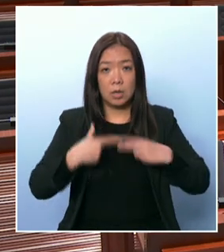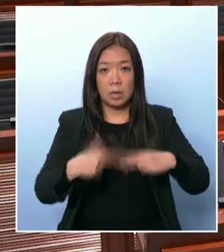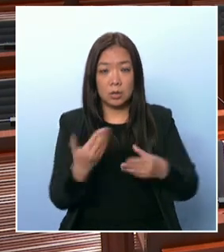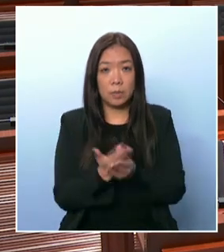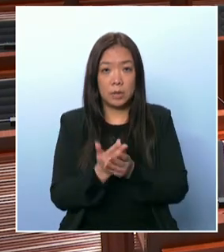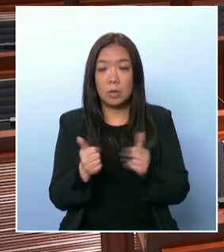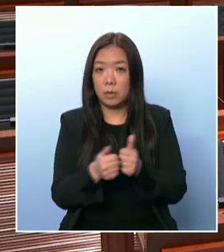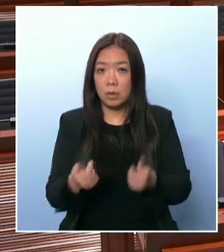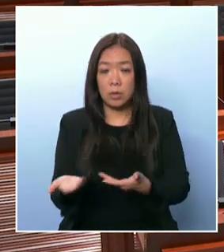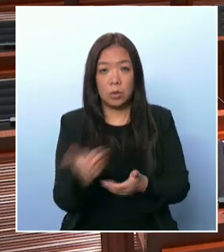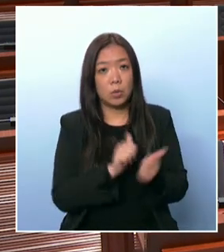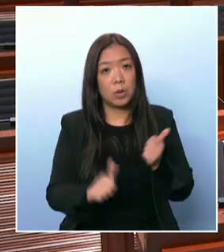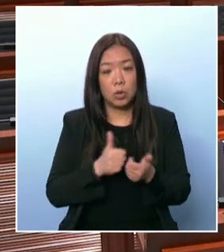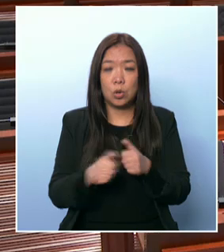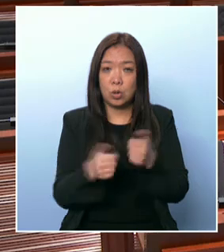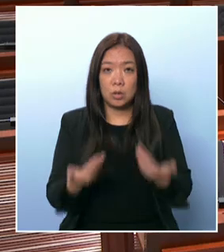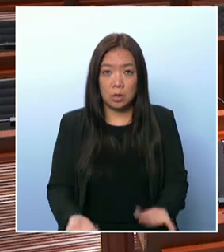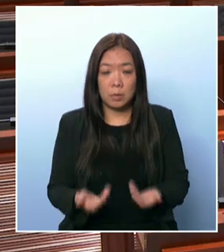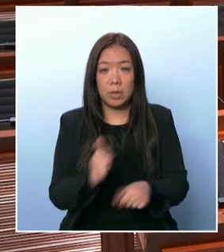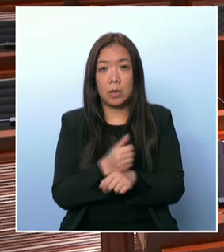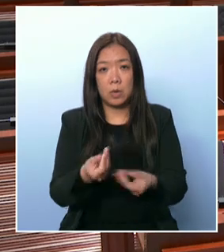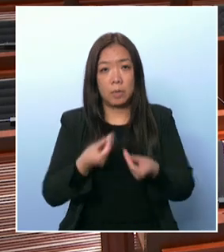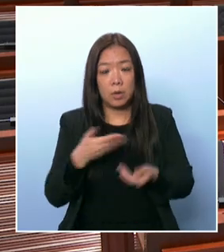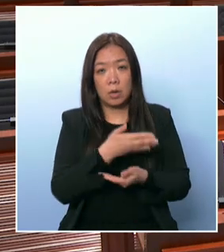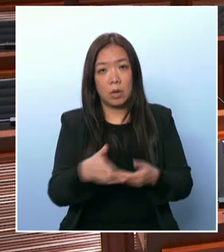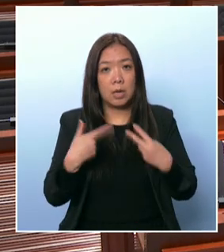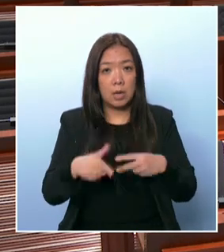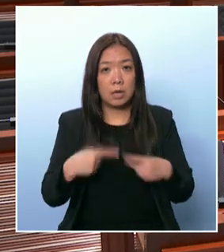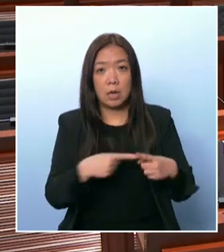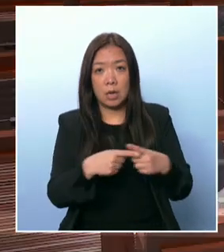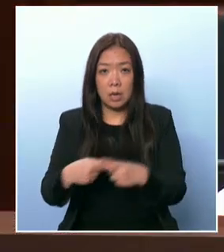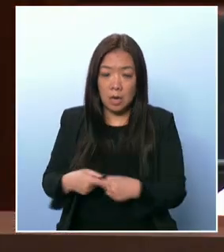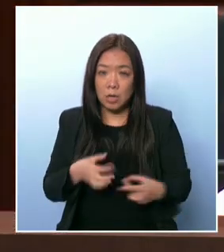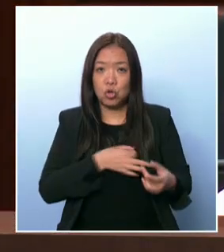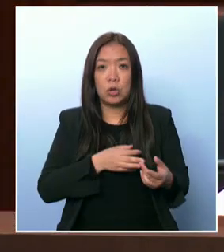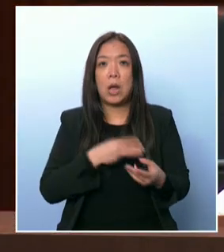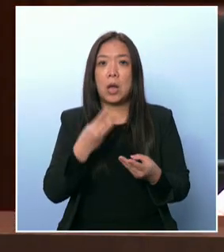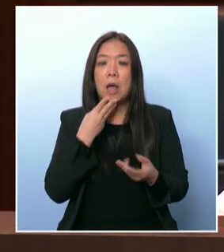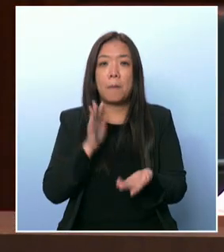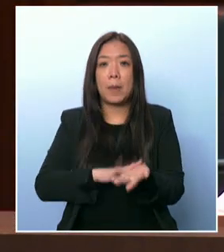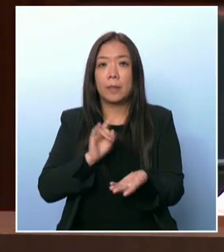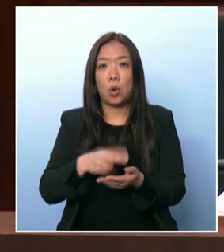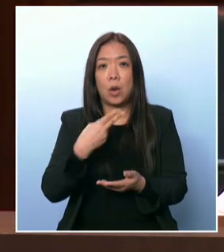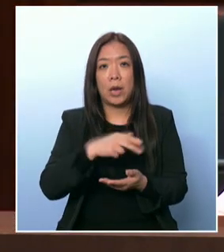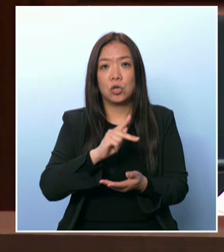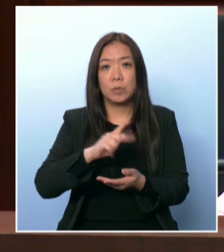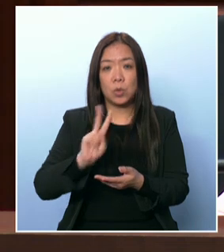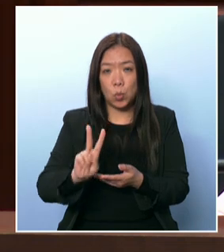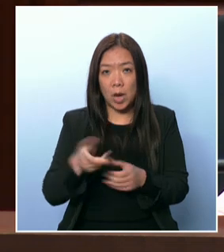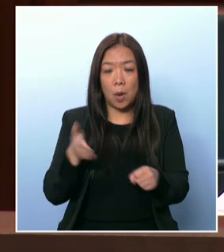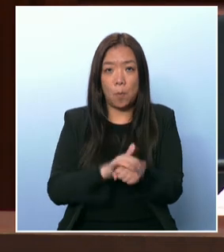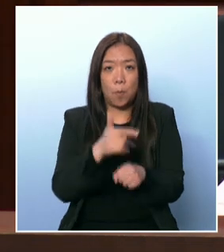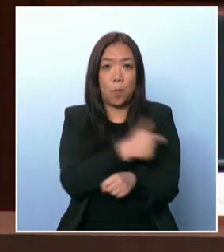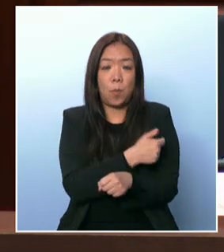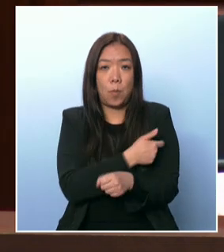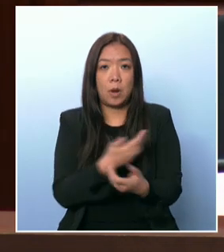Dr. Lip Lee, please. Thank you, Chairman, and thank you, members. Today, we are updating members on